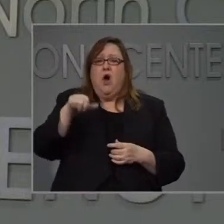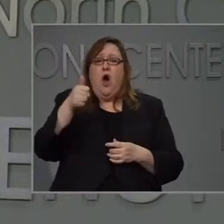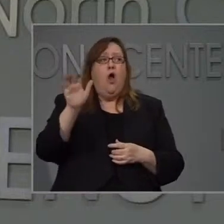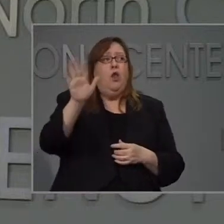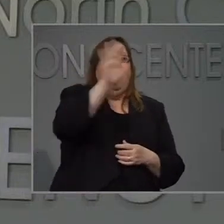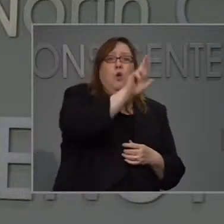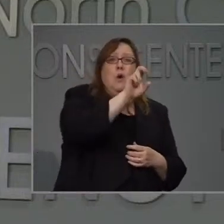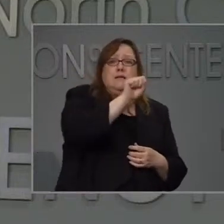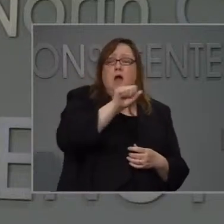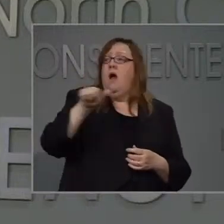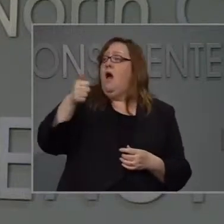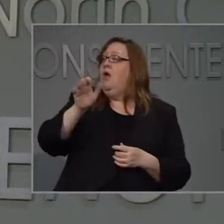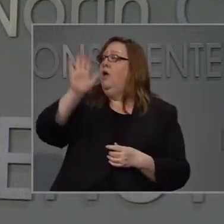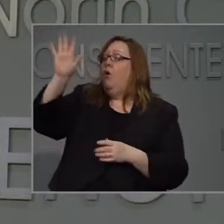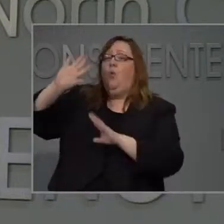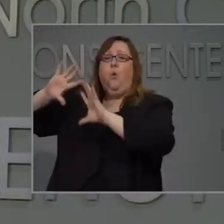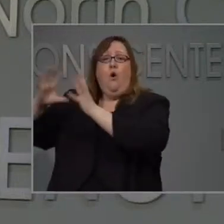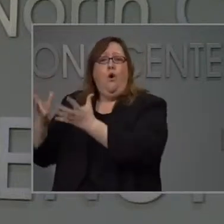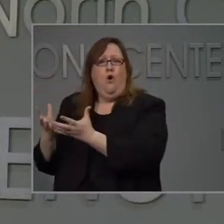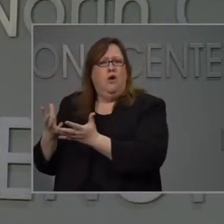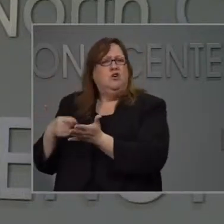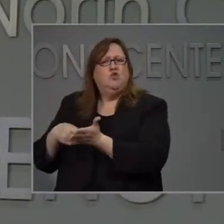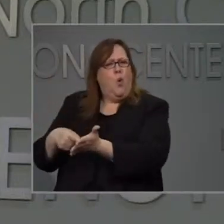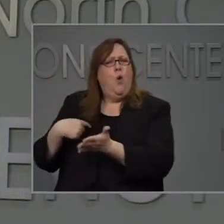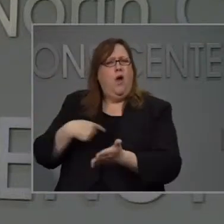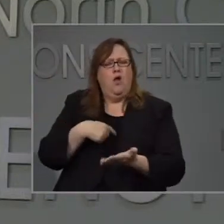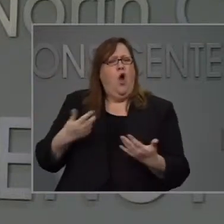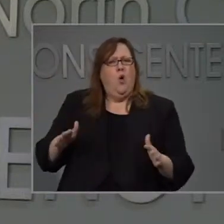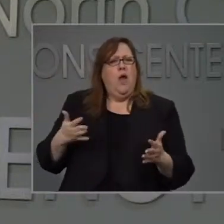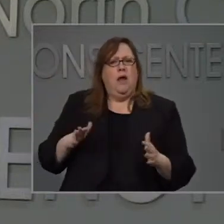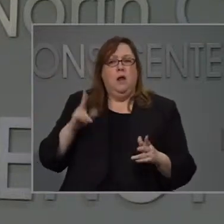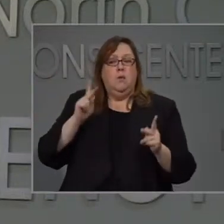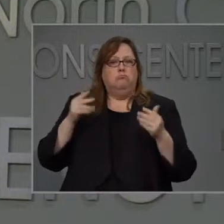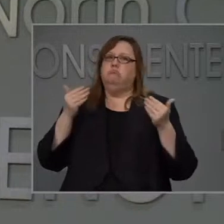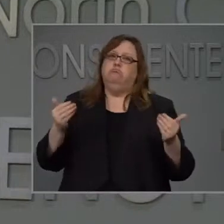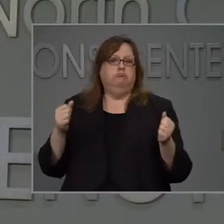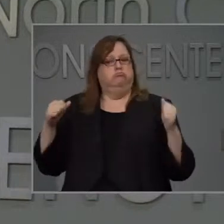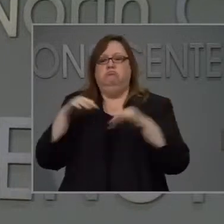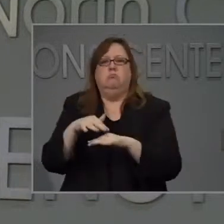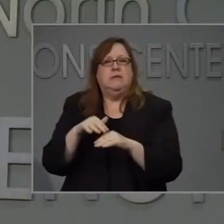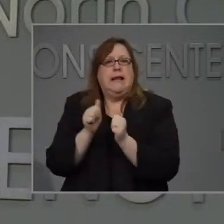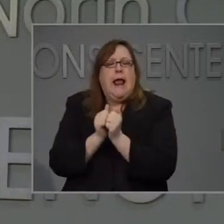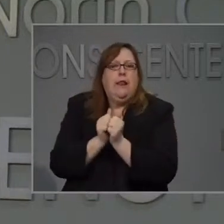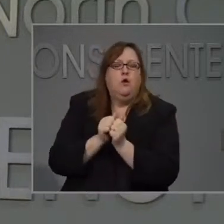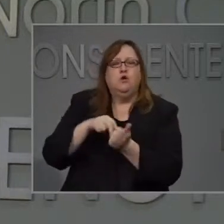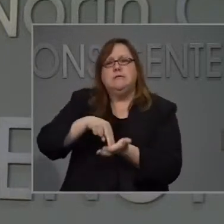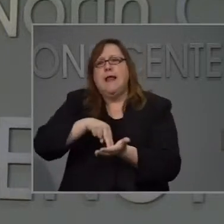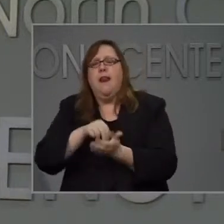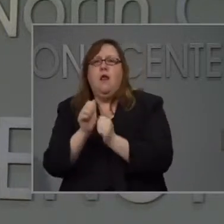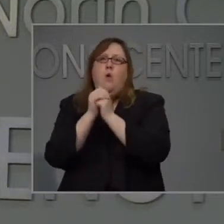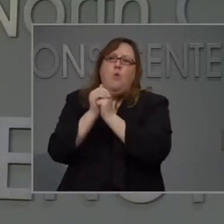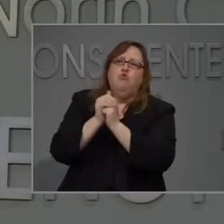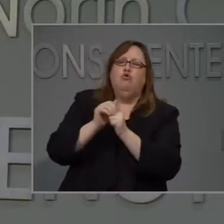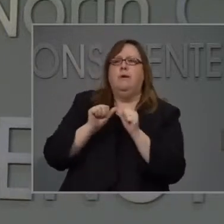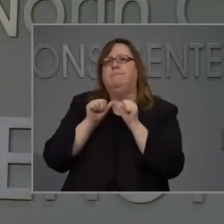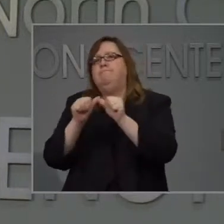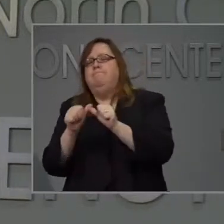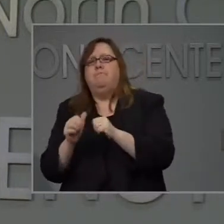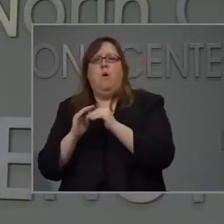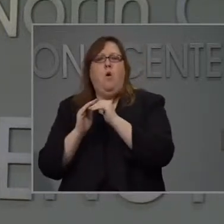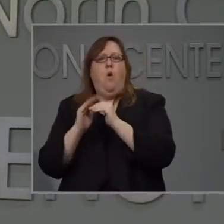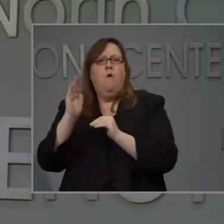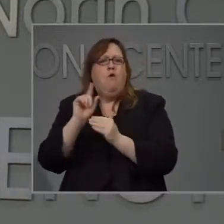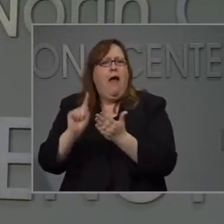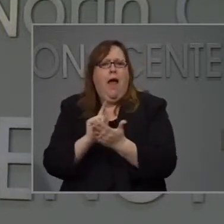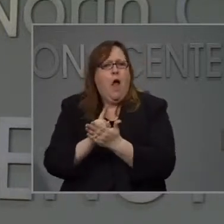of the world. And the reason that's the case is that because people are together, standing or sitting for more than